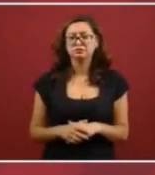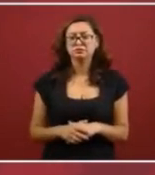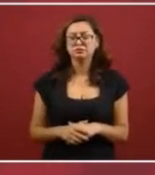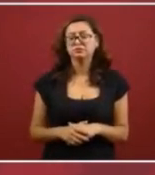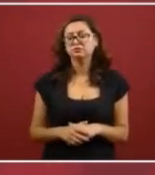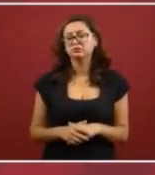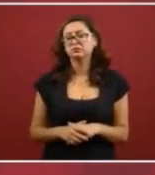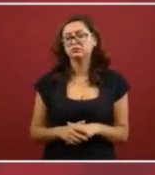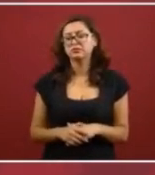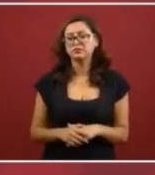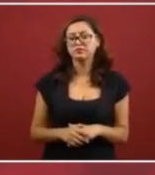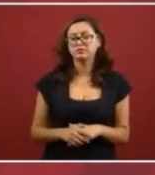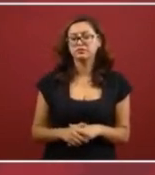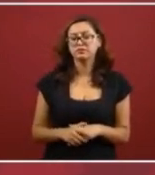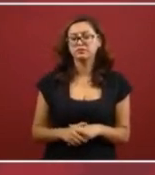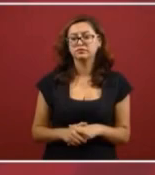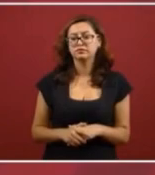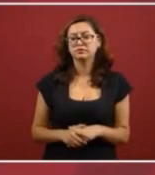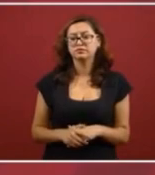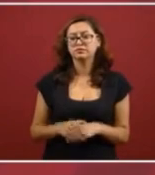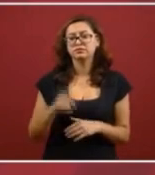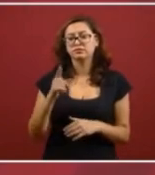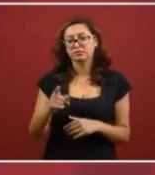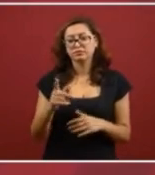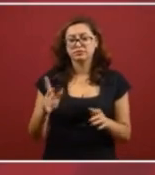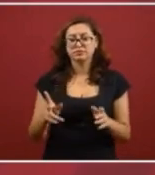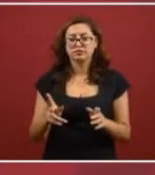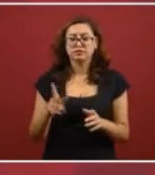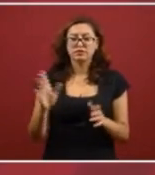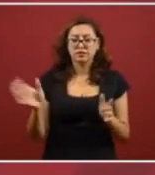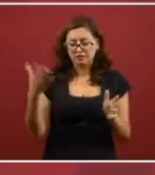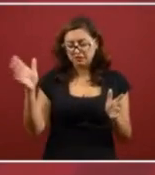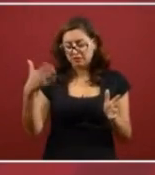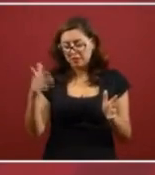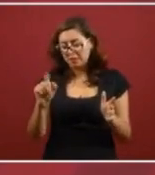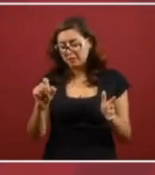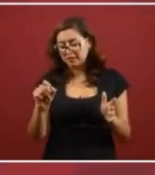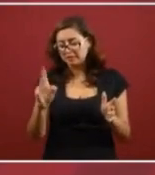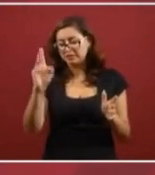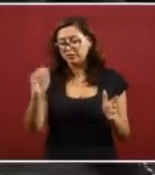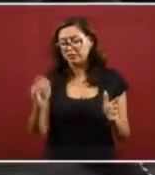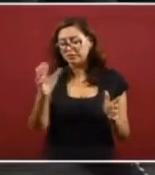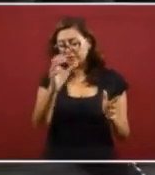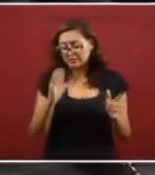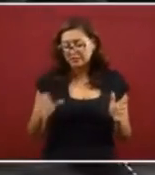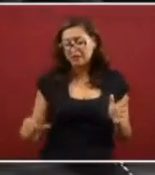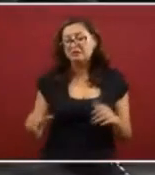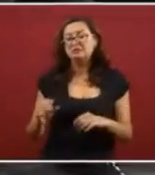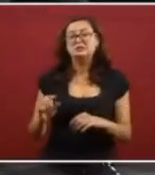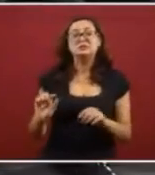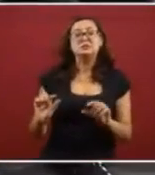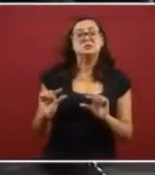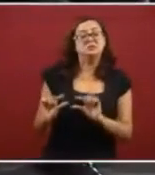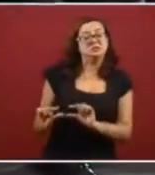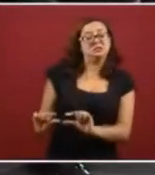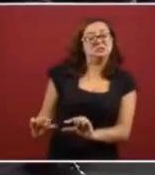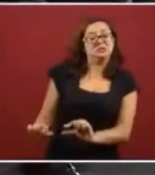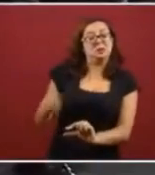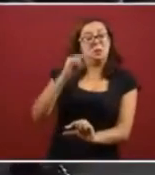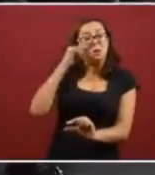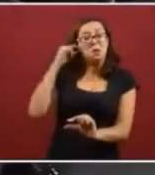yes, 29 in page 29 de la sección C, section C De los periódicos. Of the